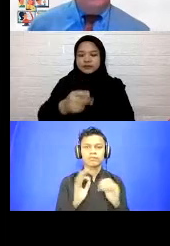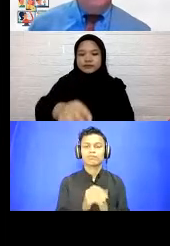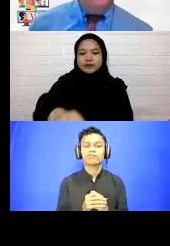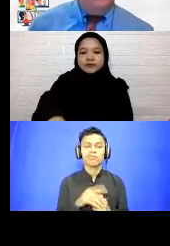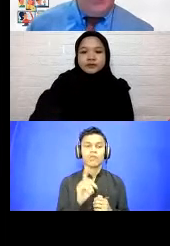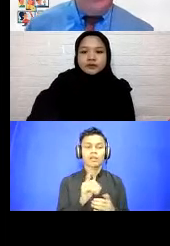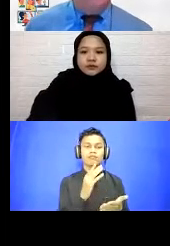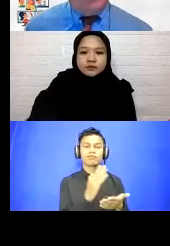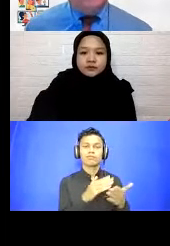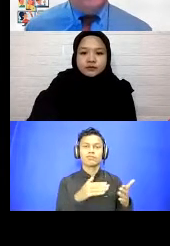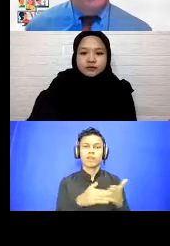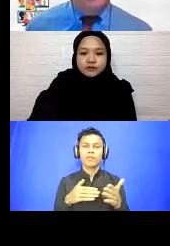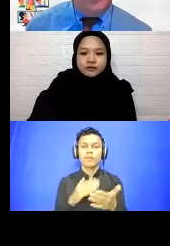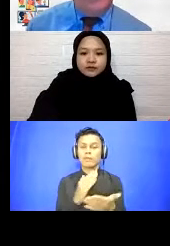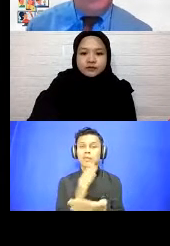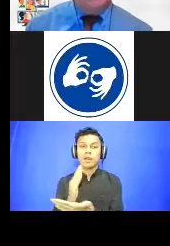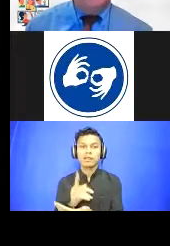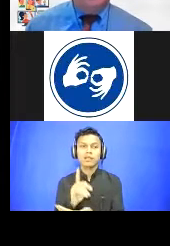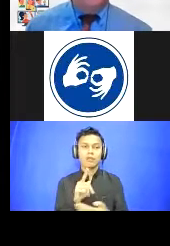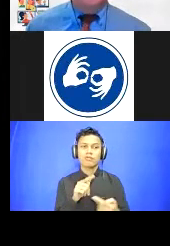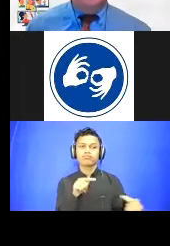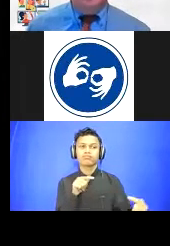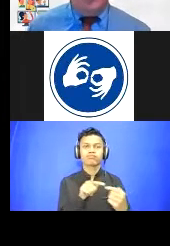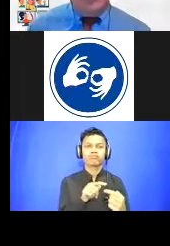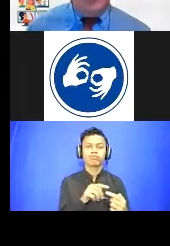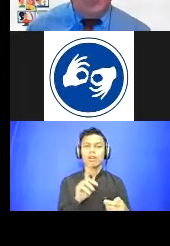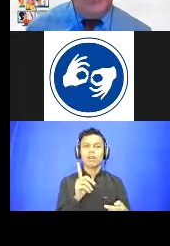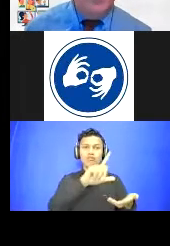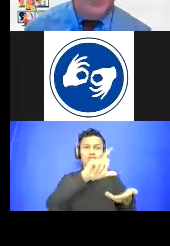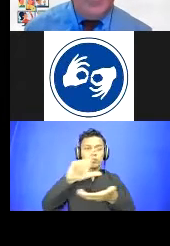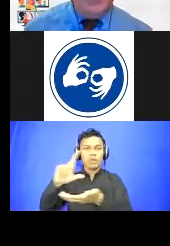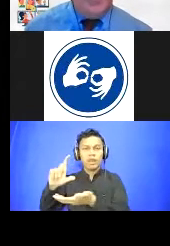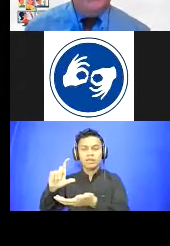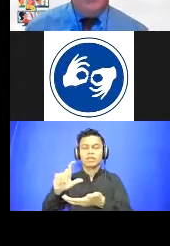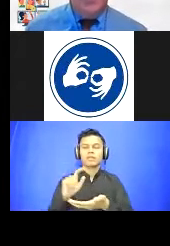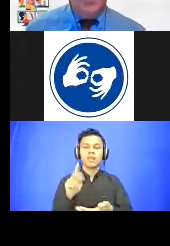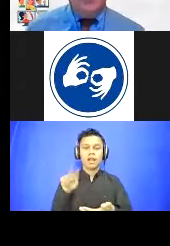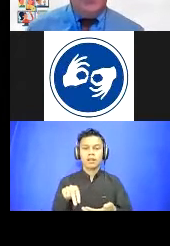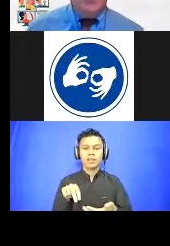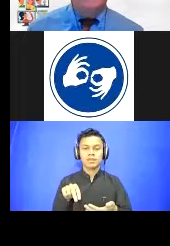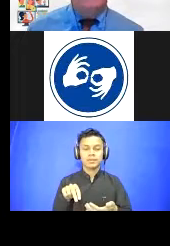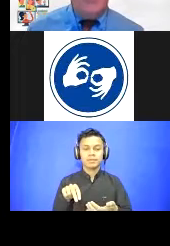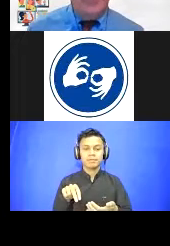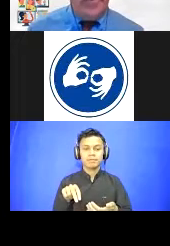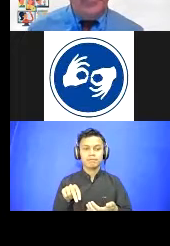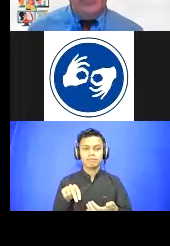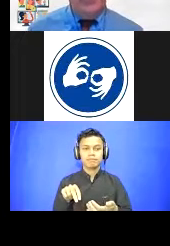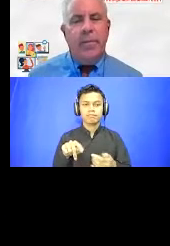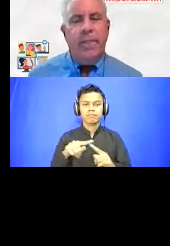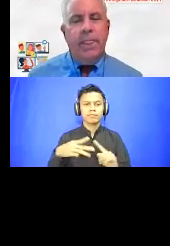documentation, and also the termination of services, or what we call in the United States, client